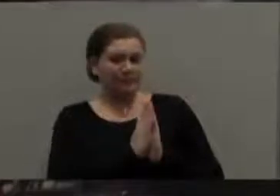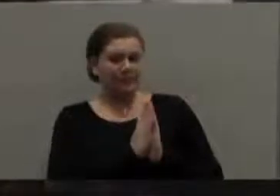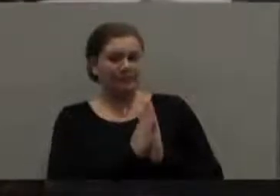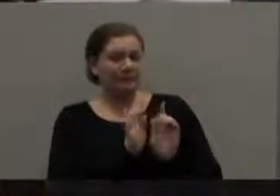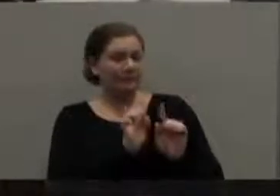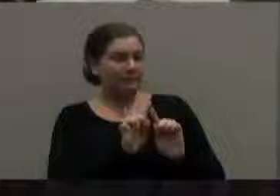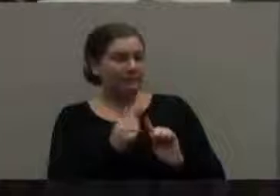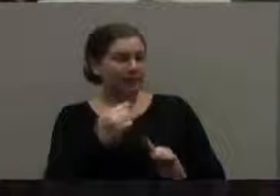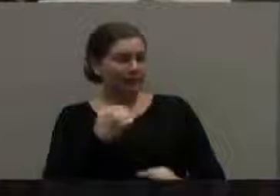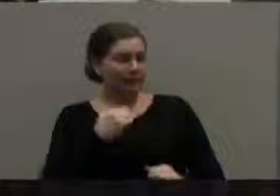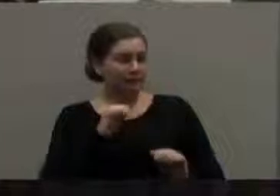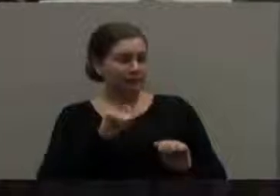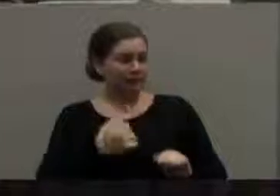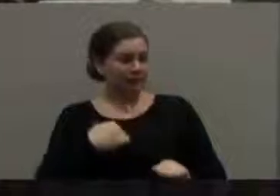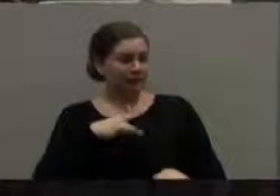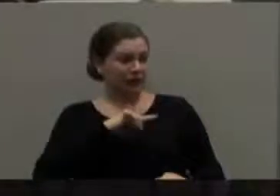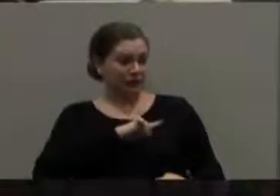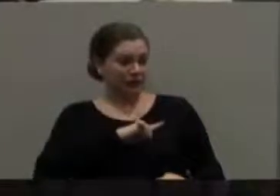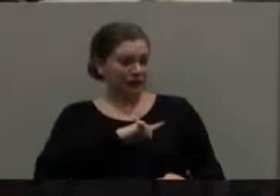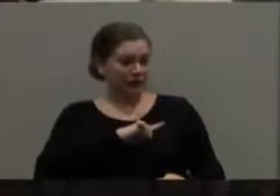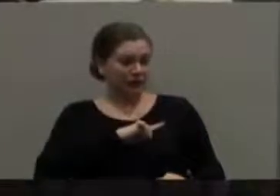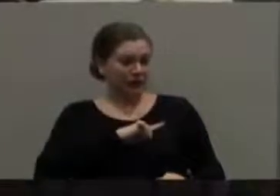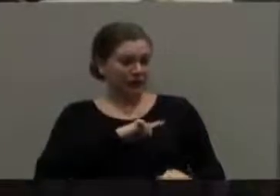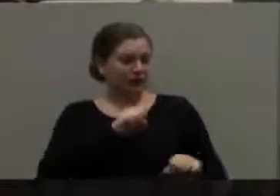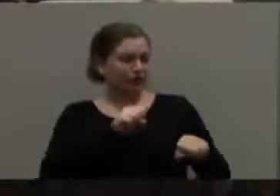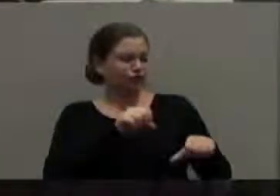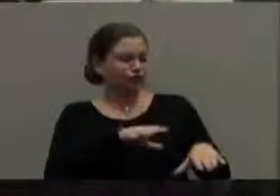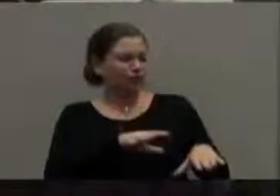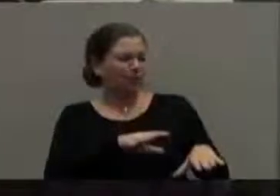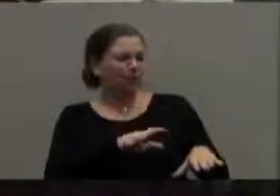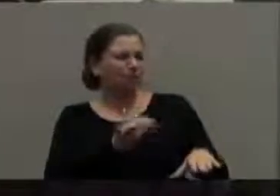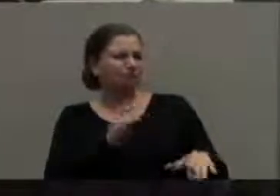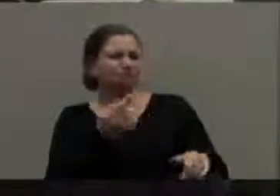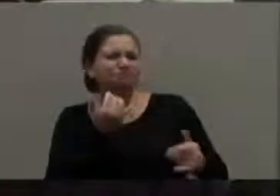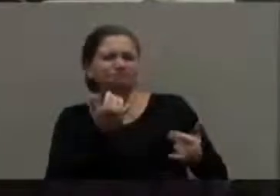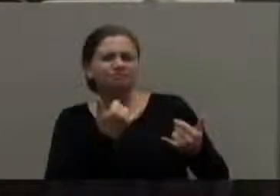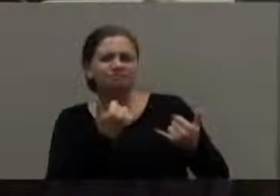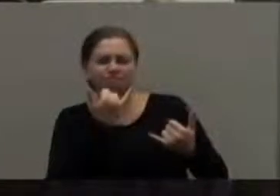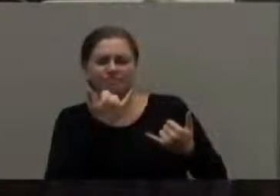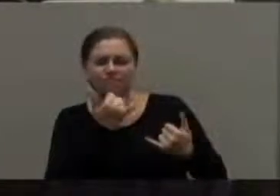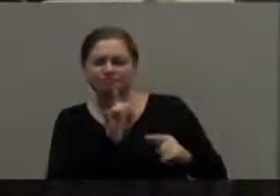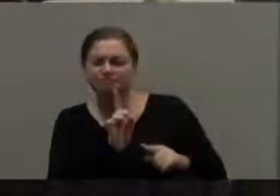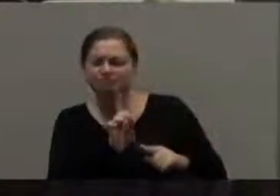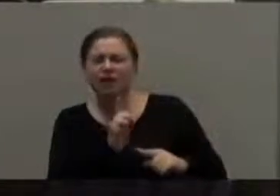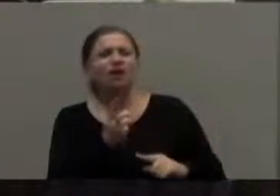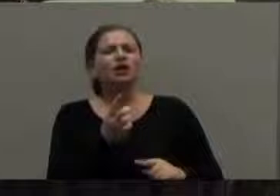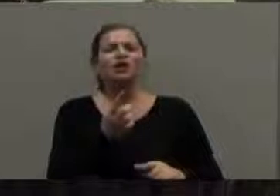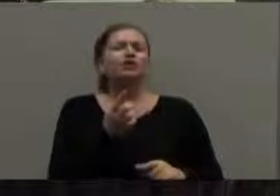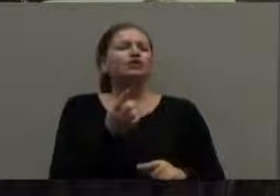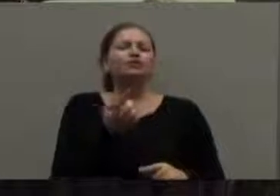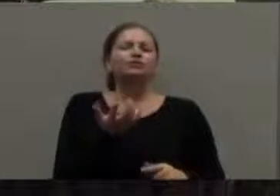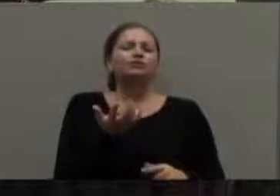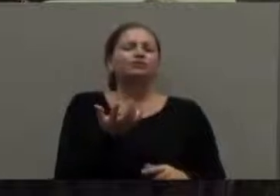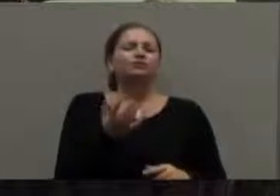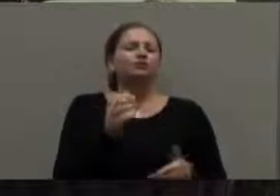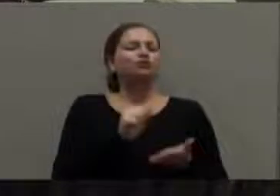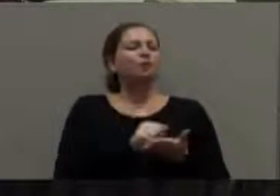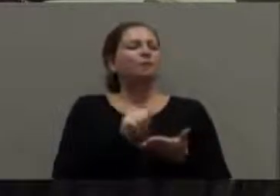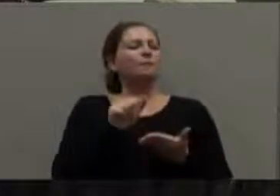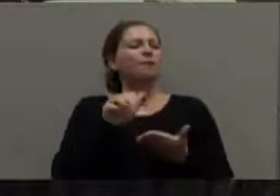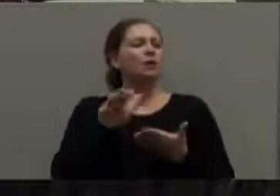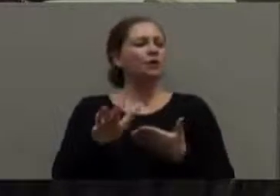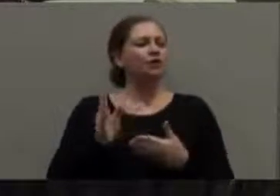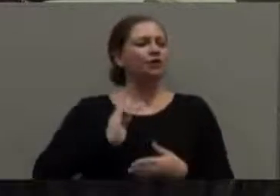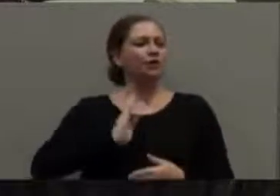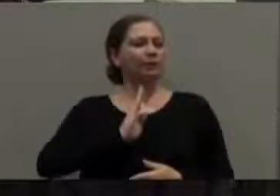Could we drop or remove, I guess would be the correct term, board forum? I don't think we need that